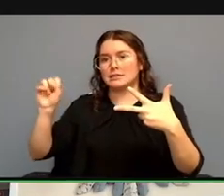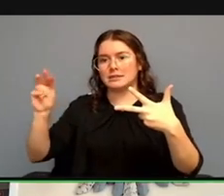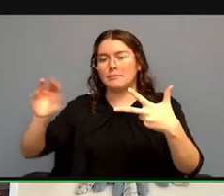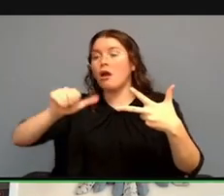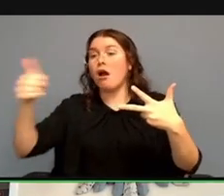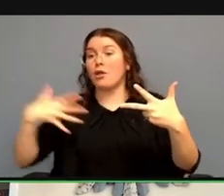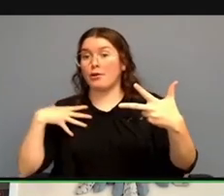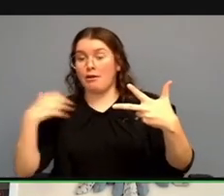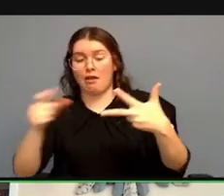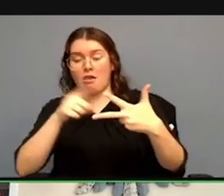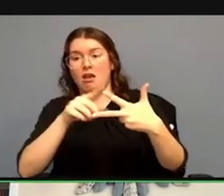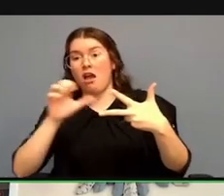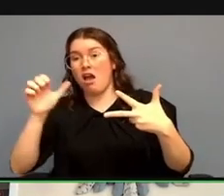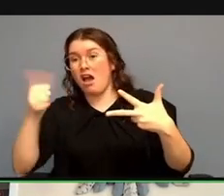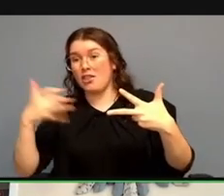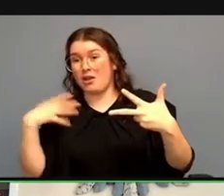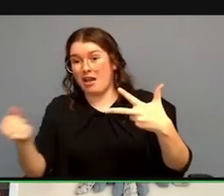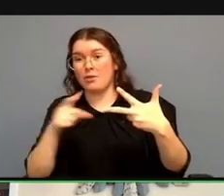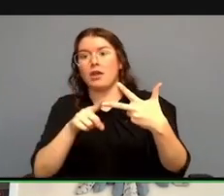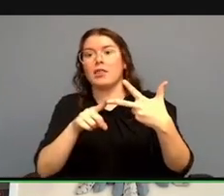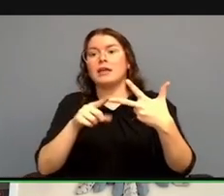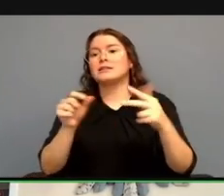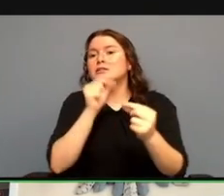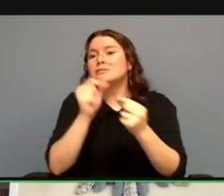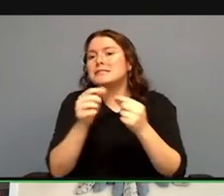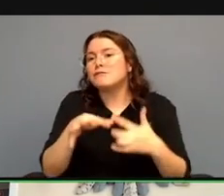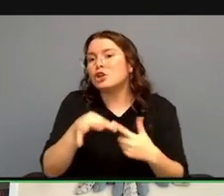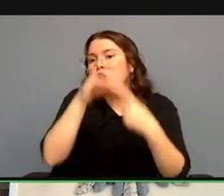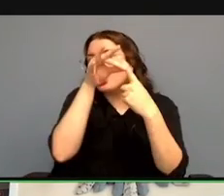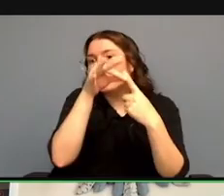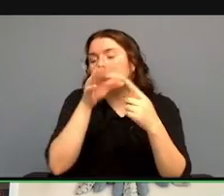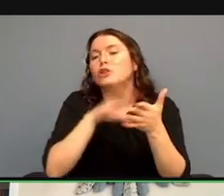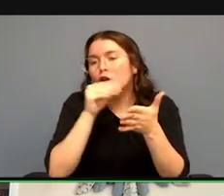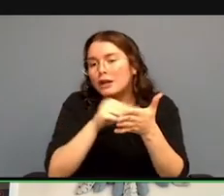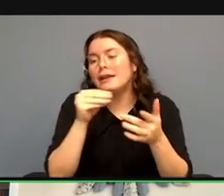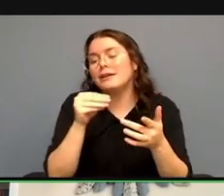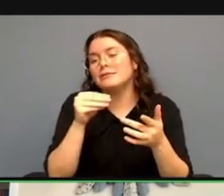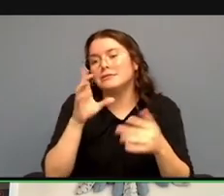impairment, and specific learning disability.